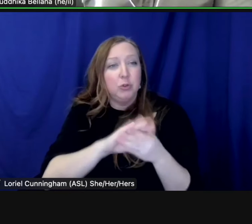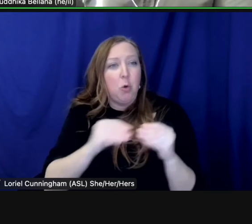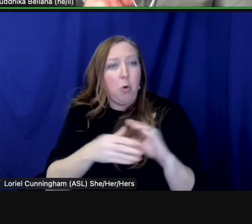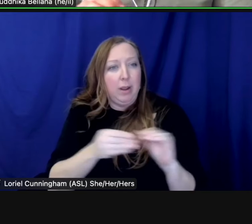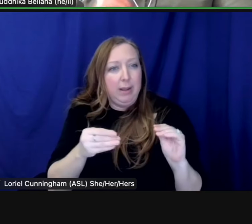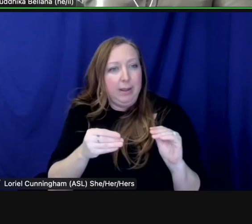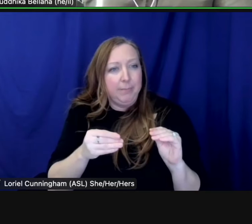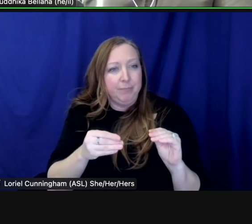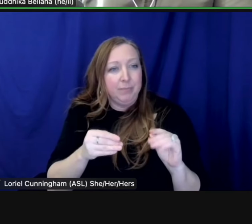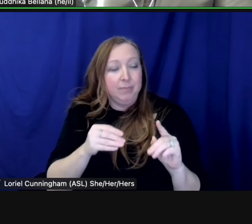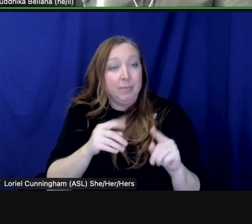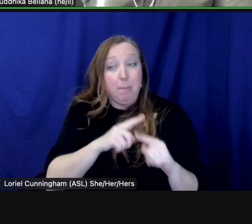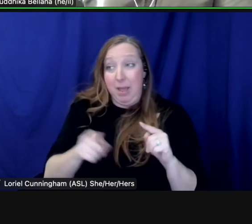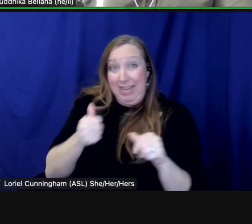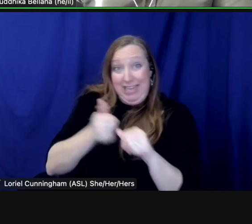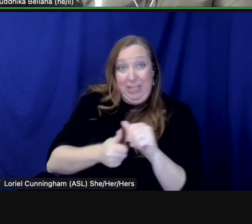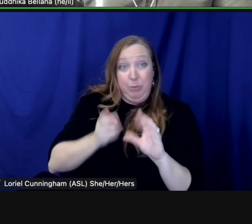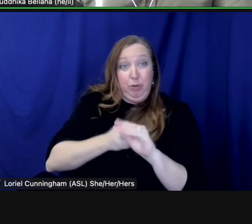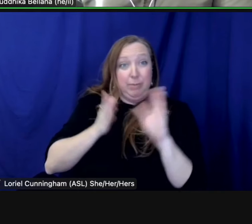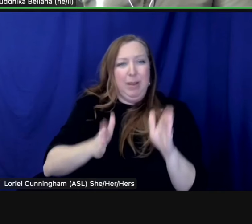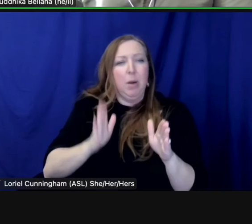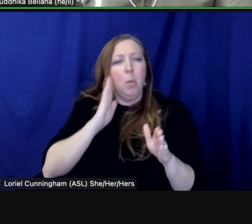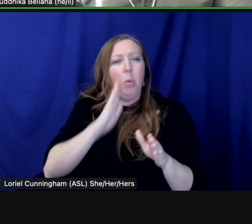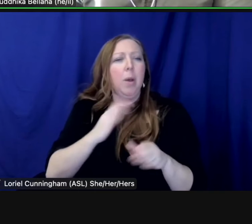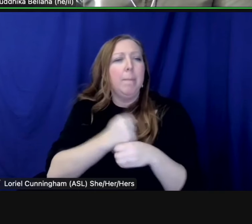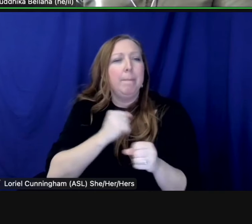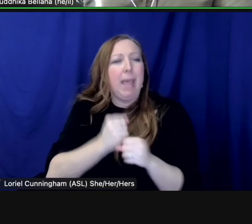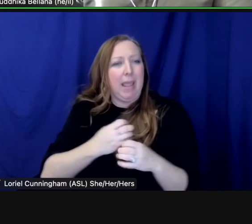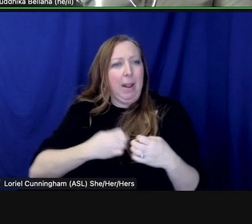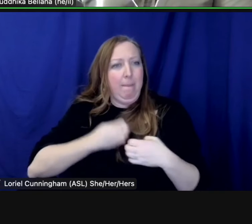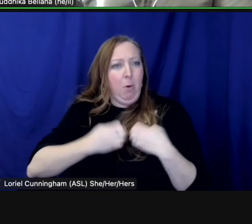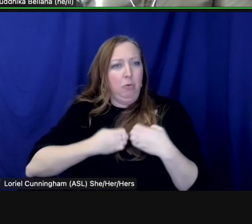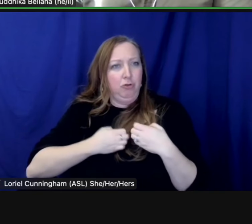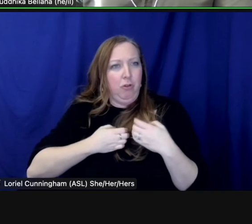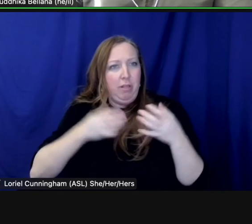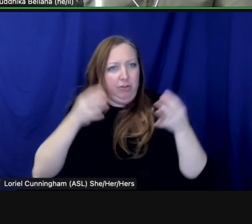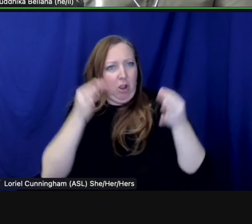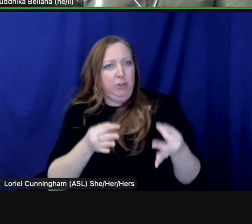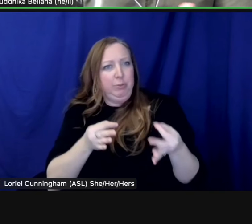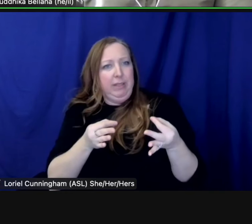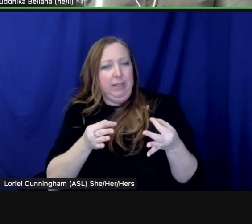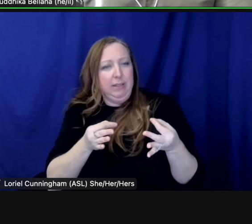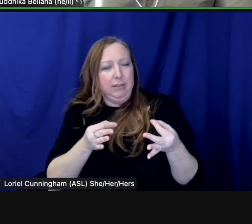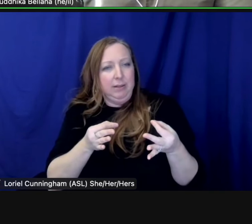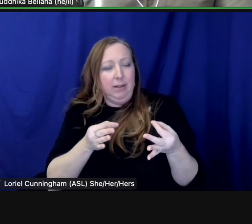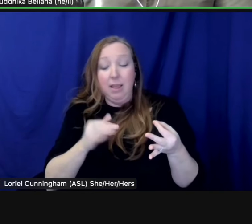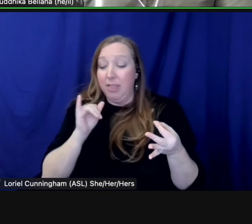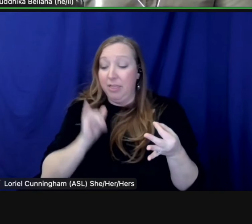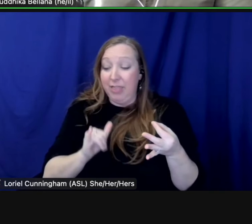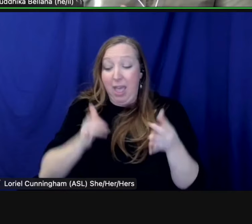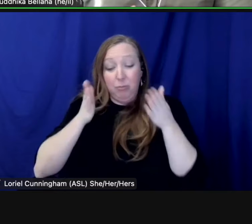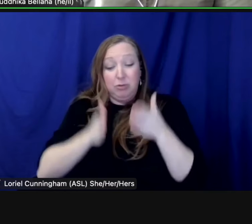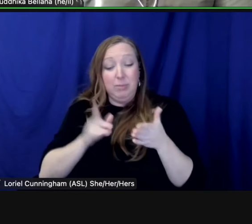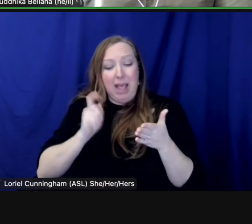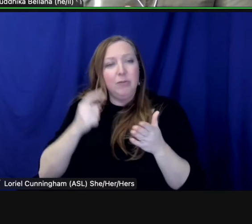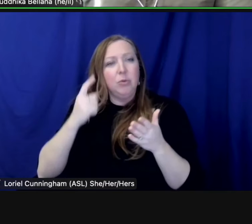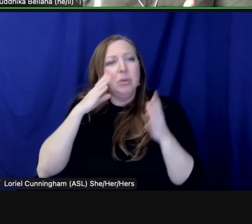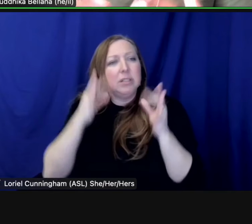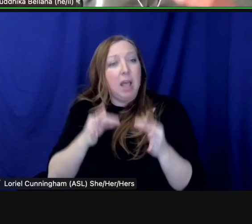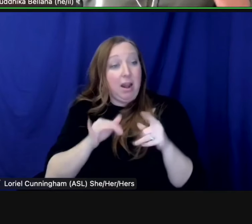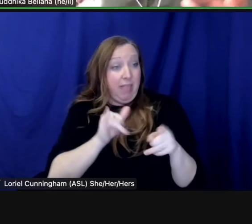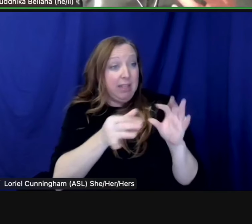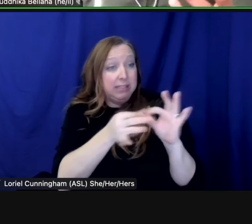each sentence in the story. So essentially they had to decide whether each sentence contributed to positively, negatively,